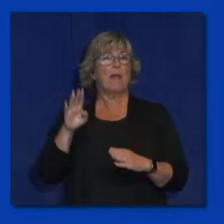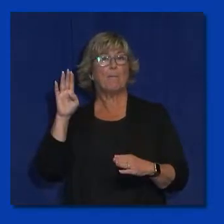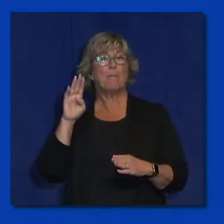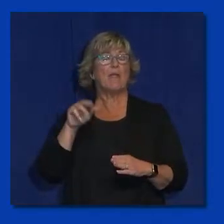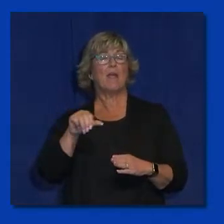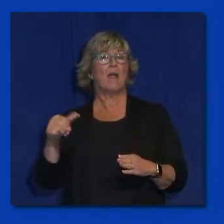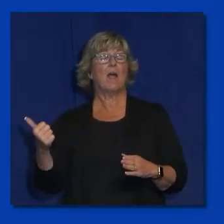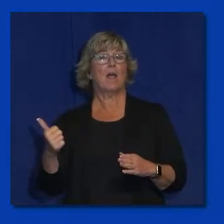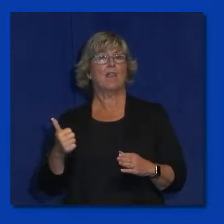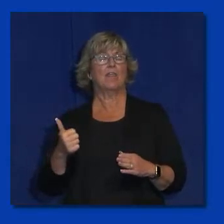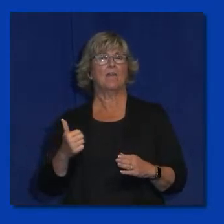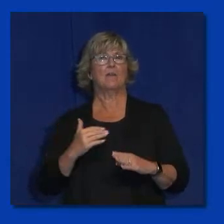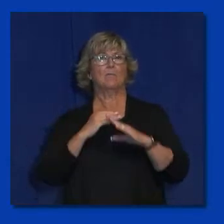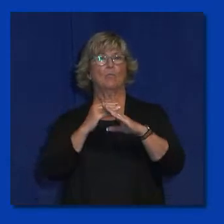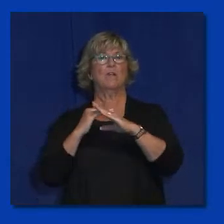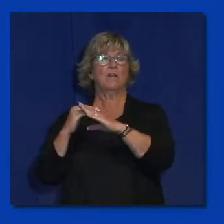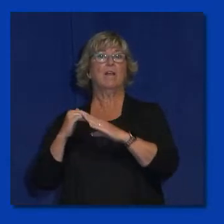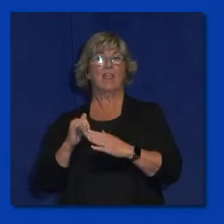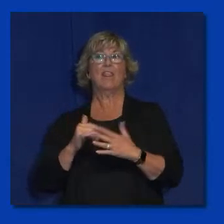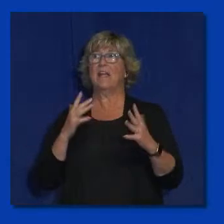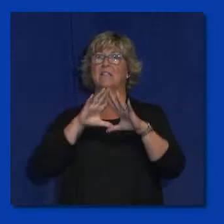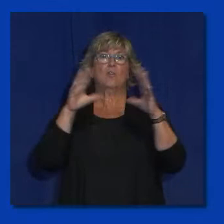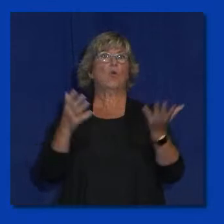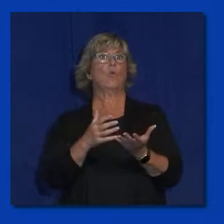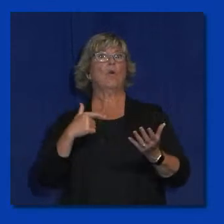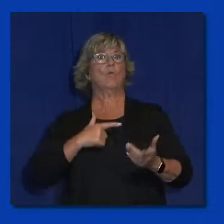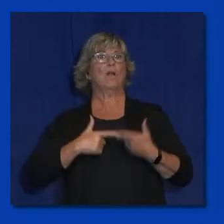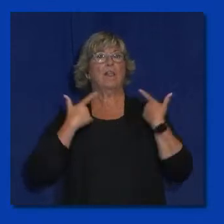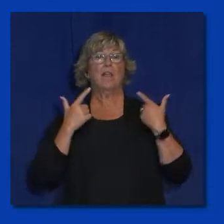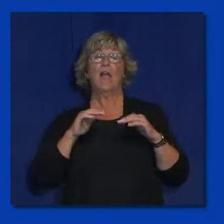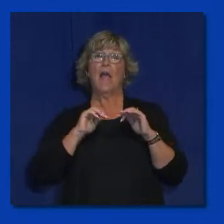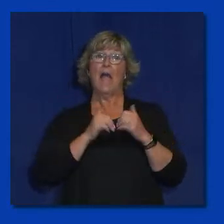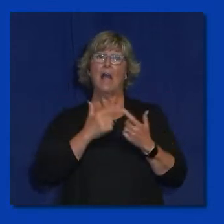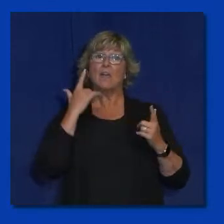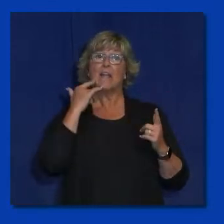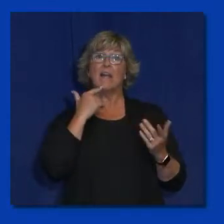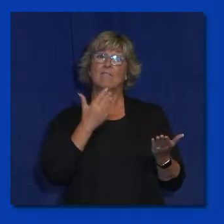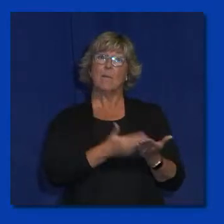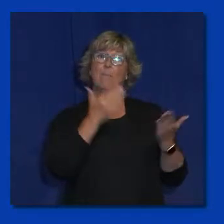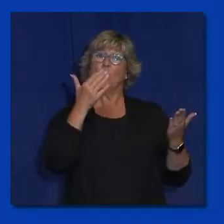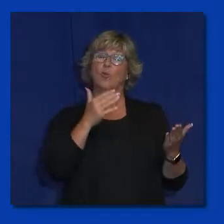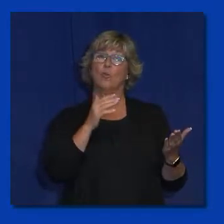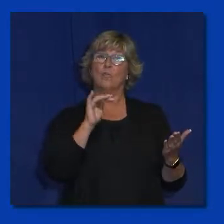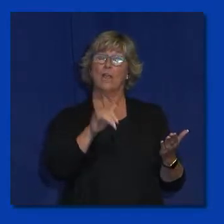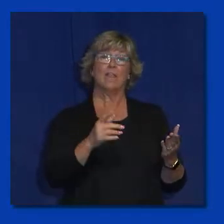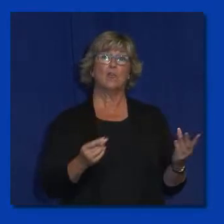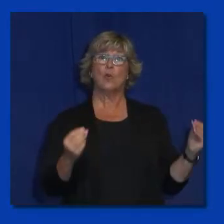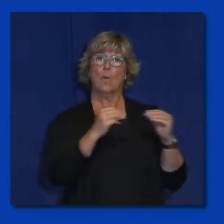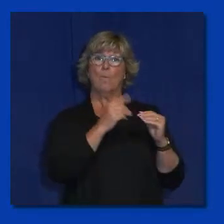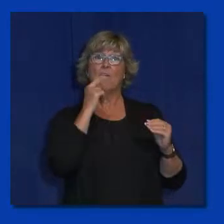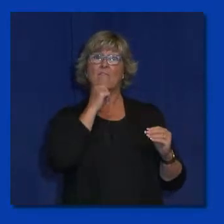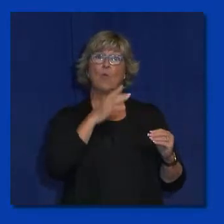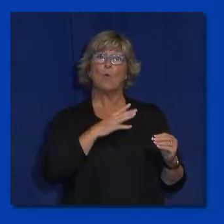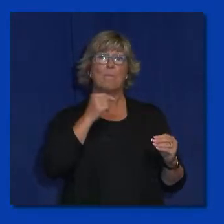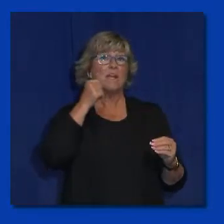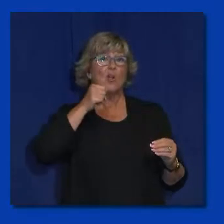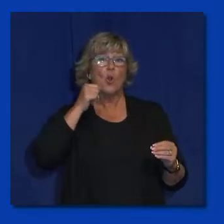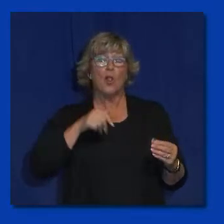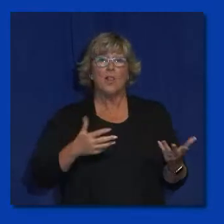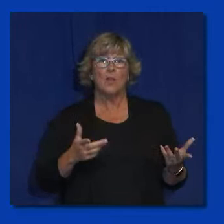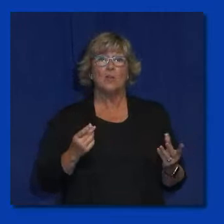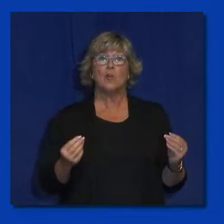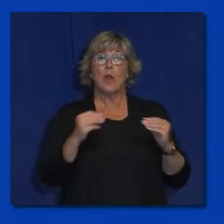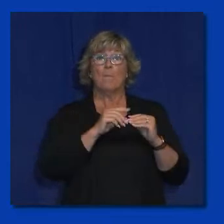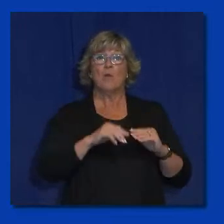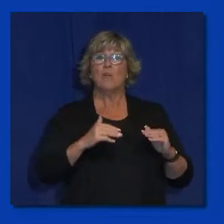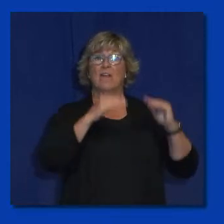other contraceptives. That's the world we're living in. How can California future-proof itself? How can California do more for women and girls, do more